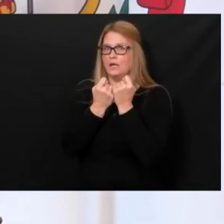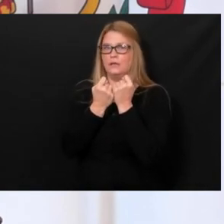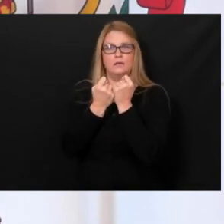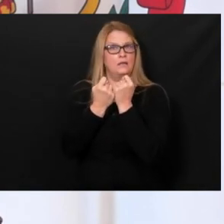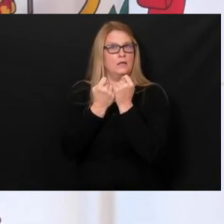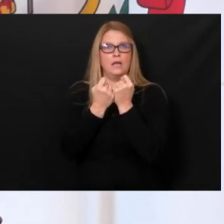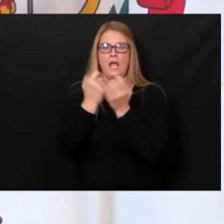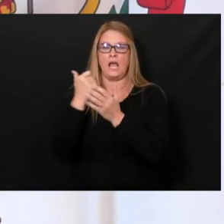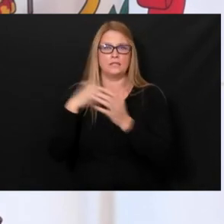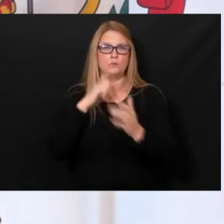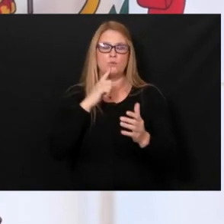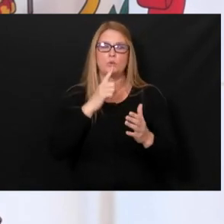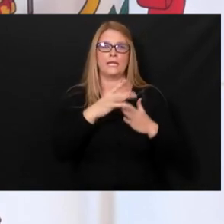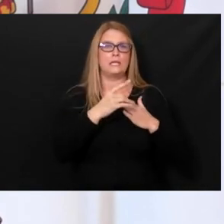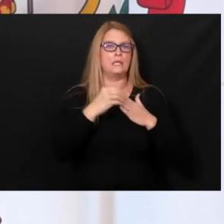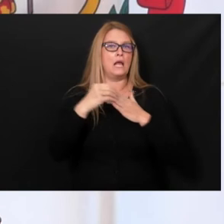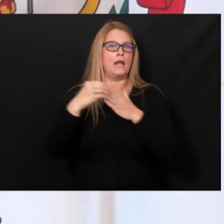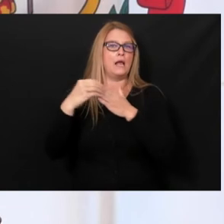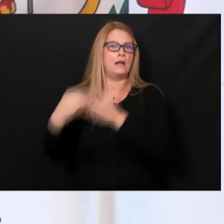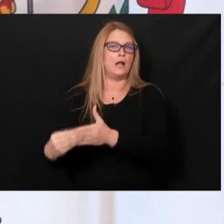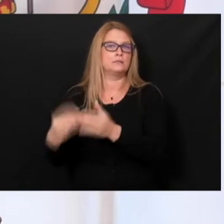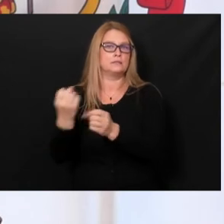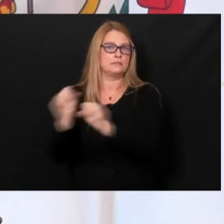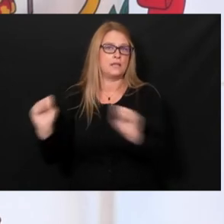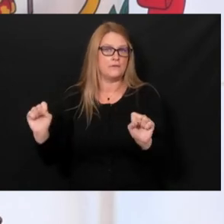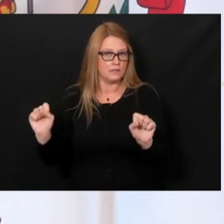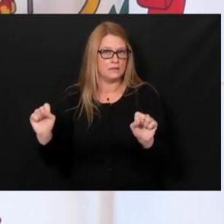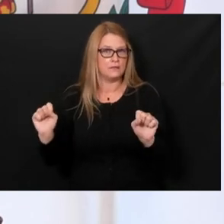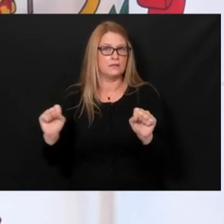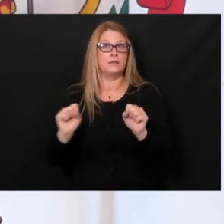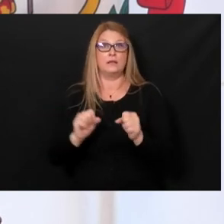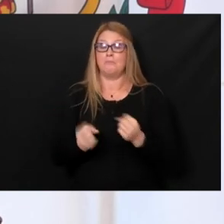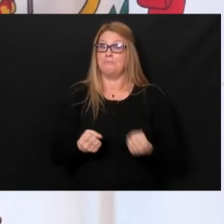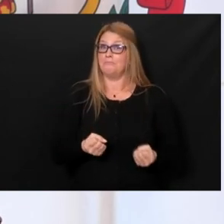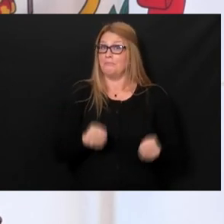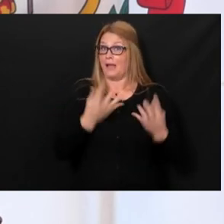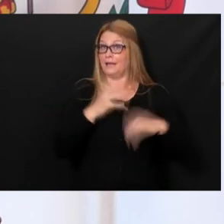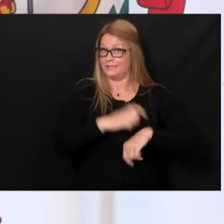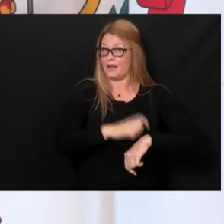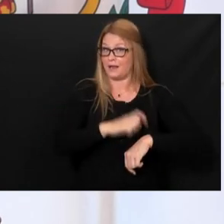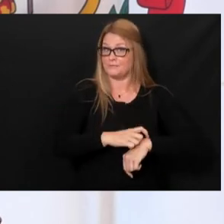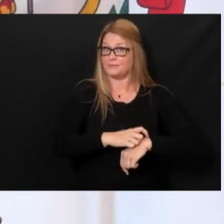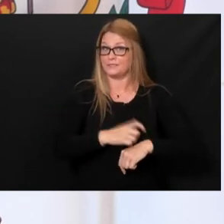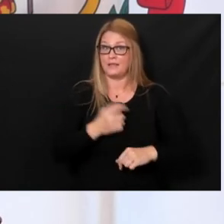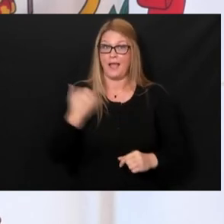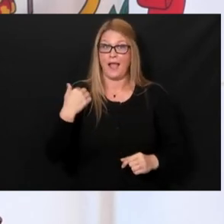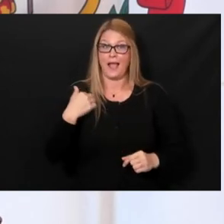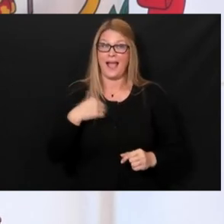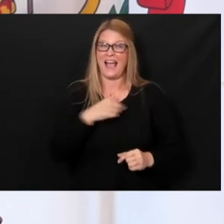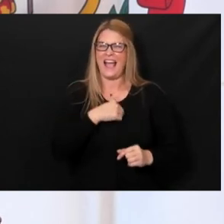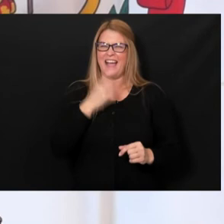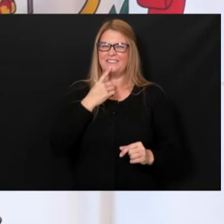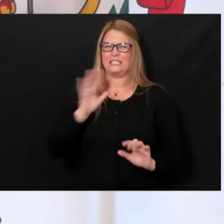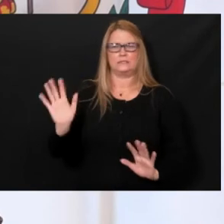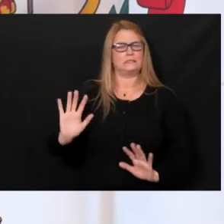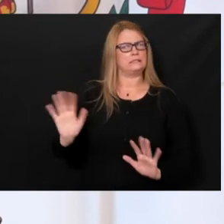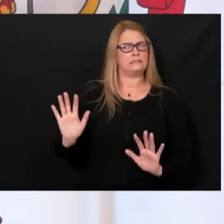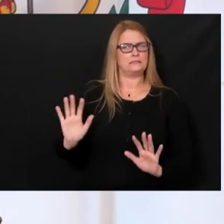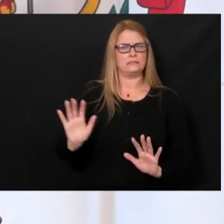path, and I've listened. Now, there's times when I've had to kind of say, nope, we're not going to do